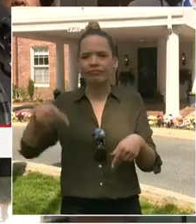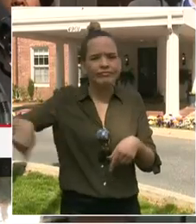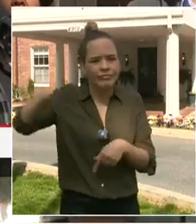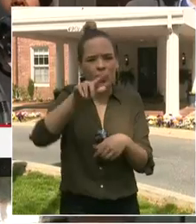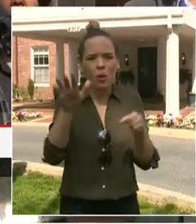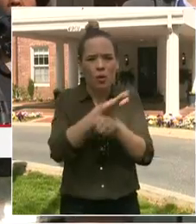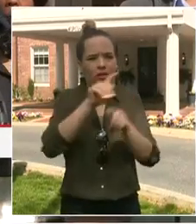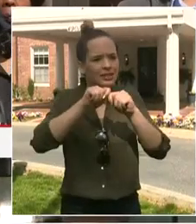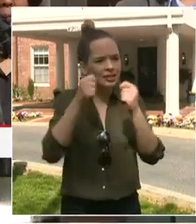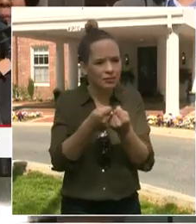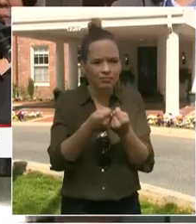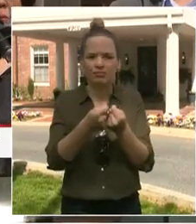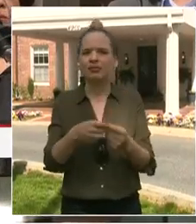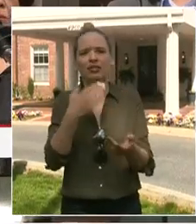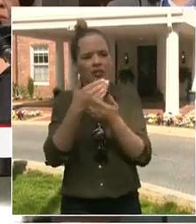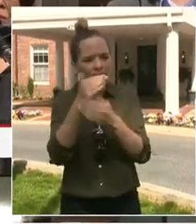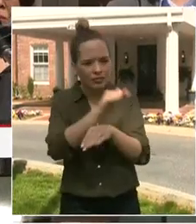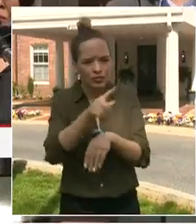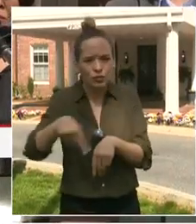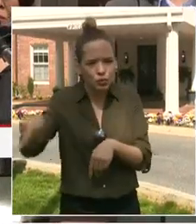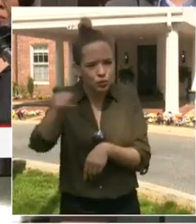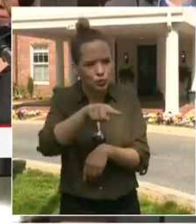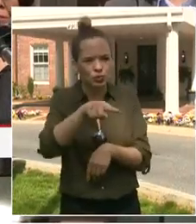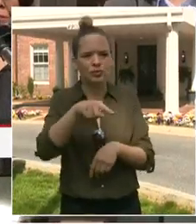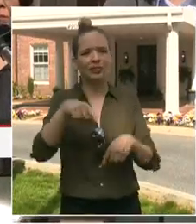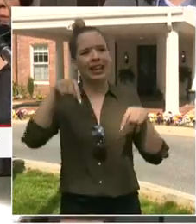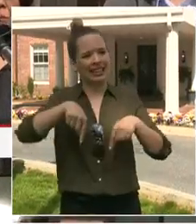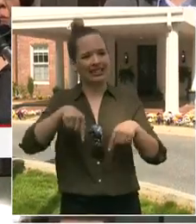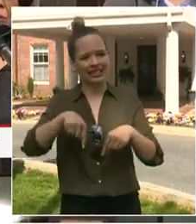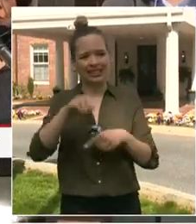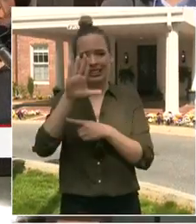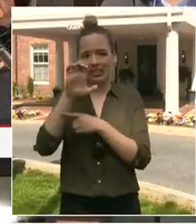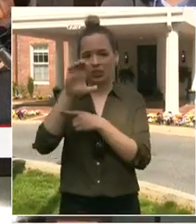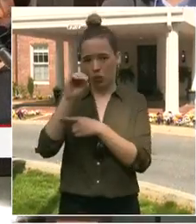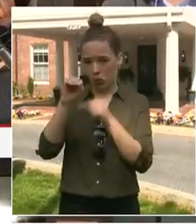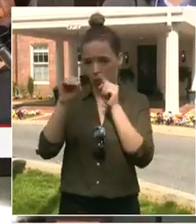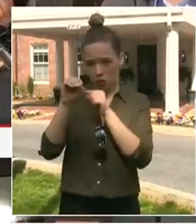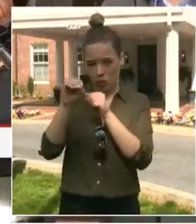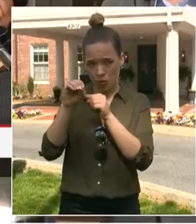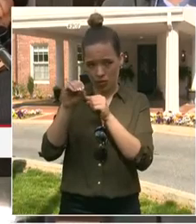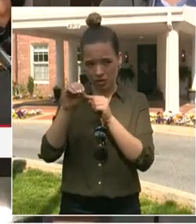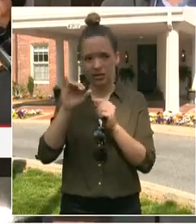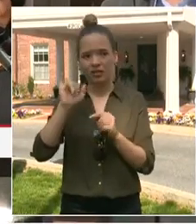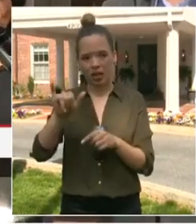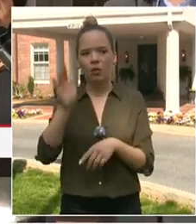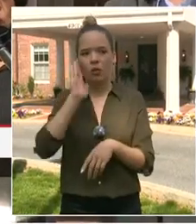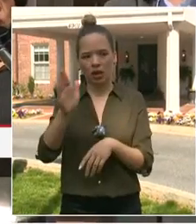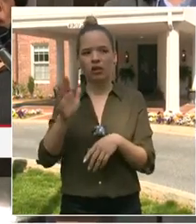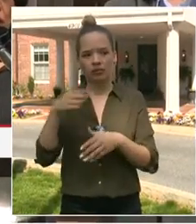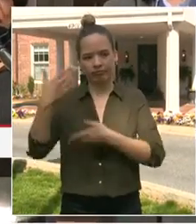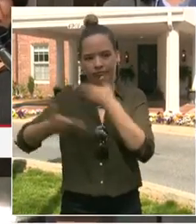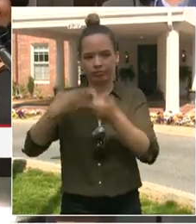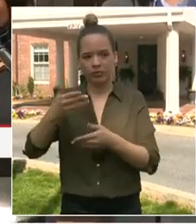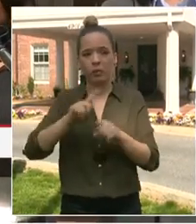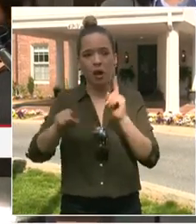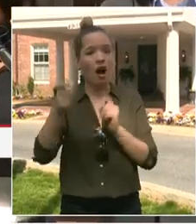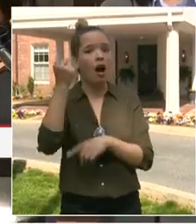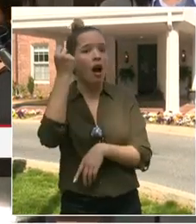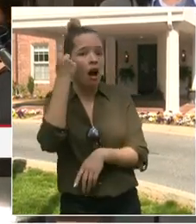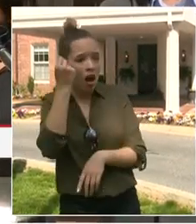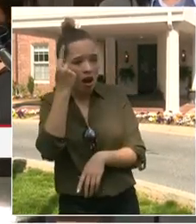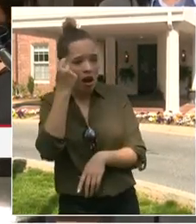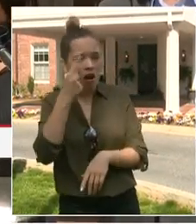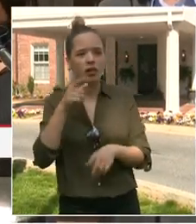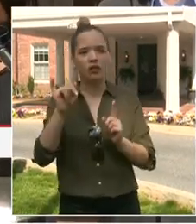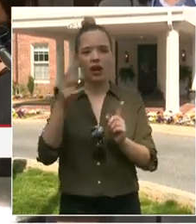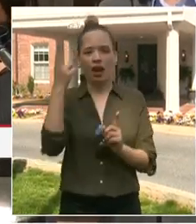Tina Sandry, would actually be doing this introductory piece right now, except that she's in Hawaii with her